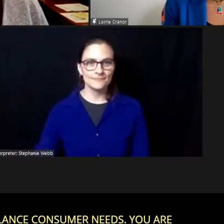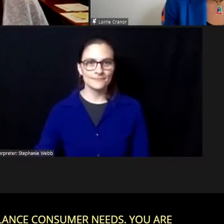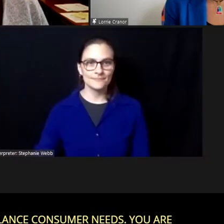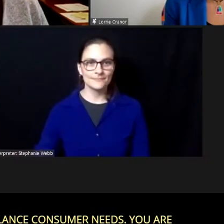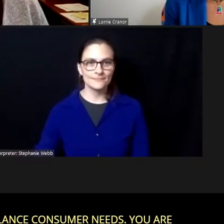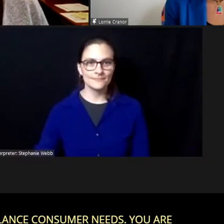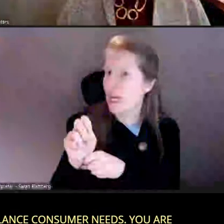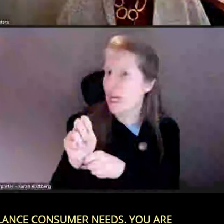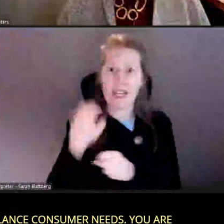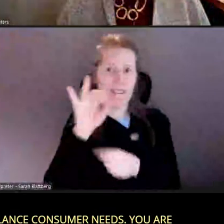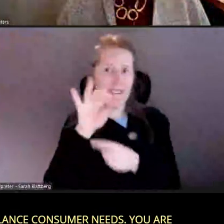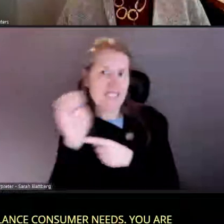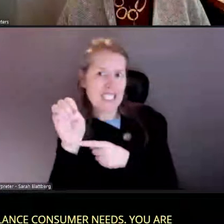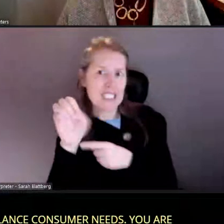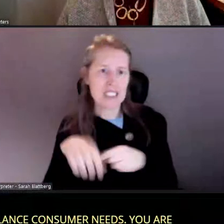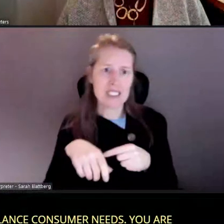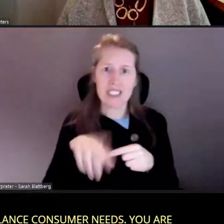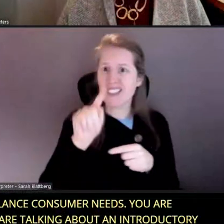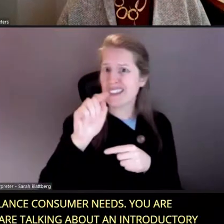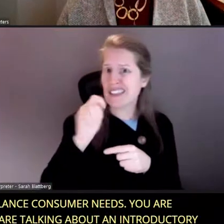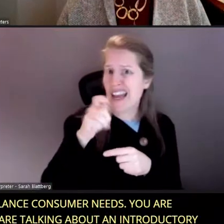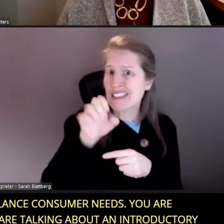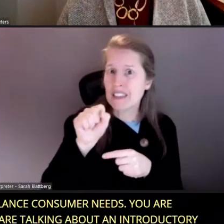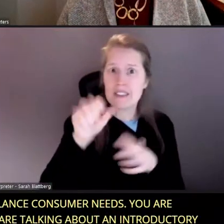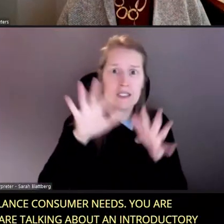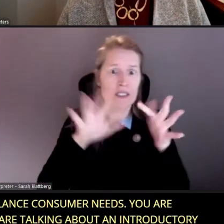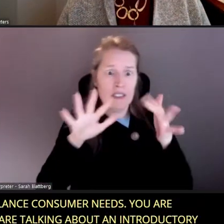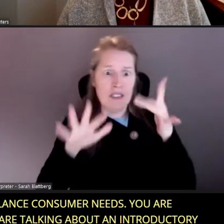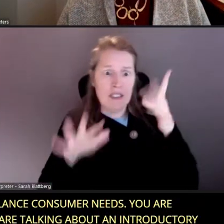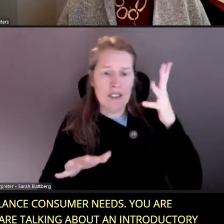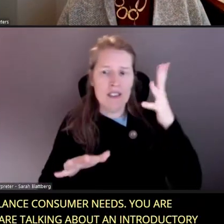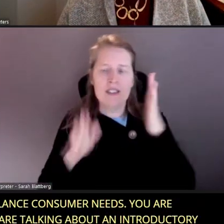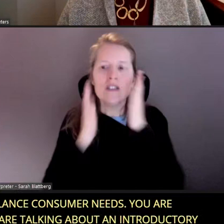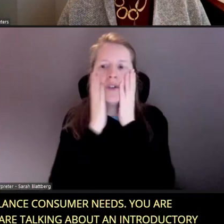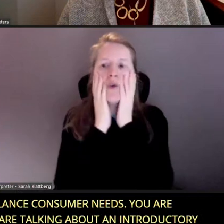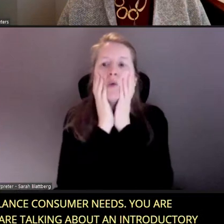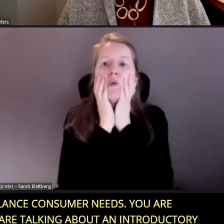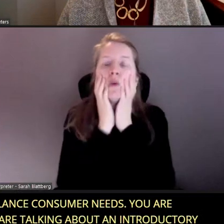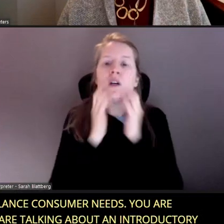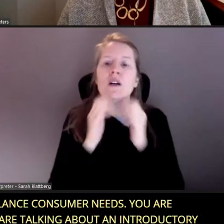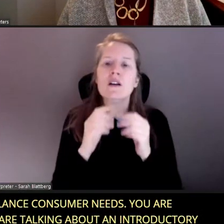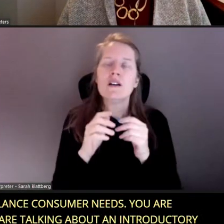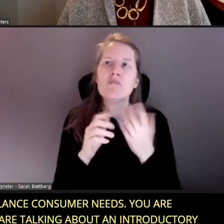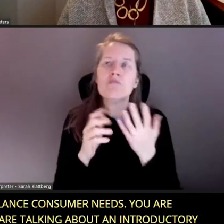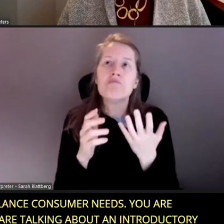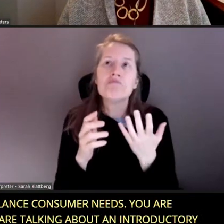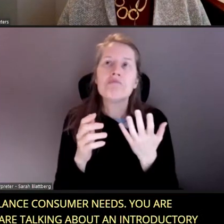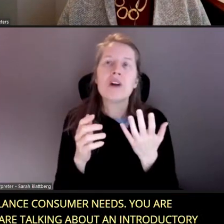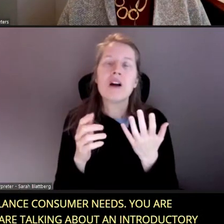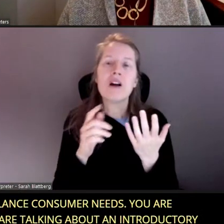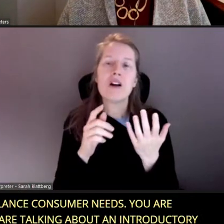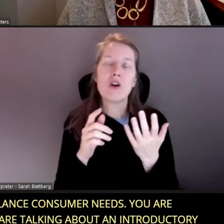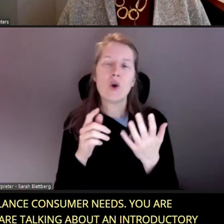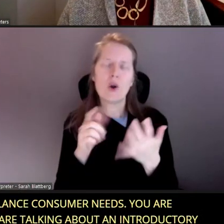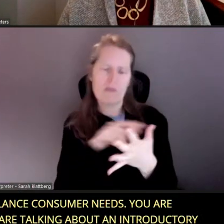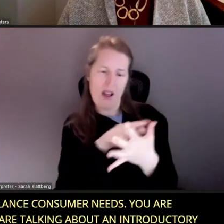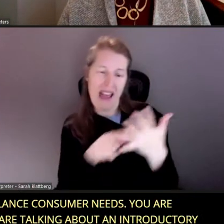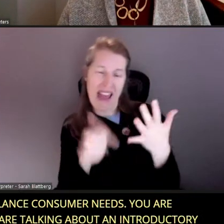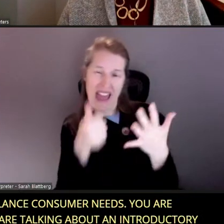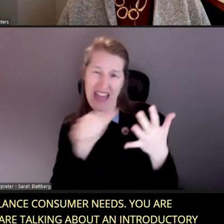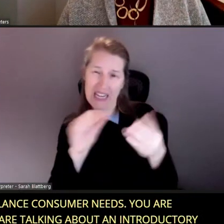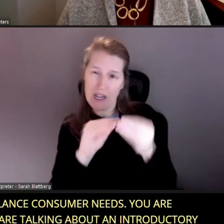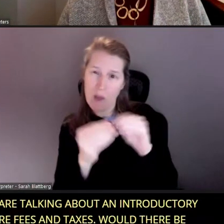their fees and their taxes. And would there be numbers that are more of a priority than